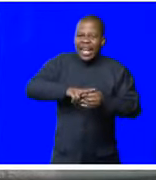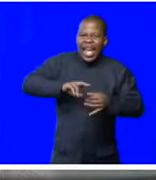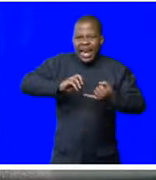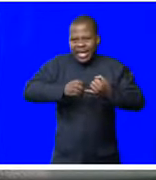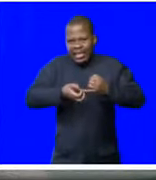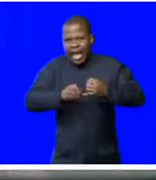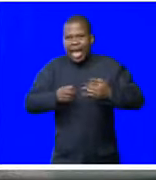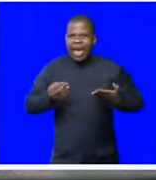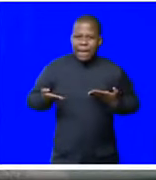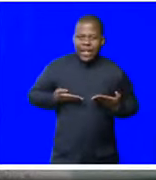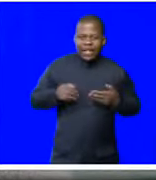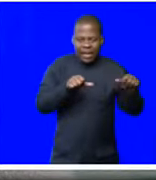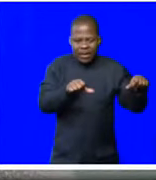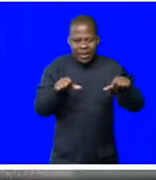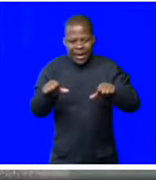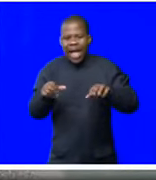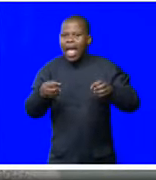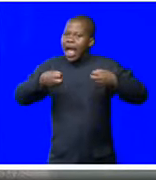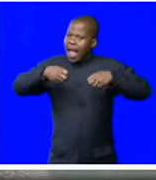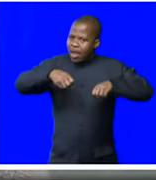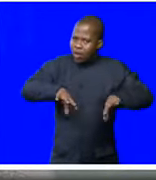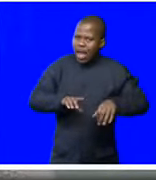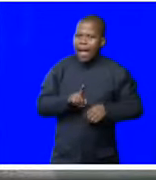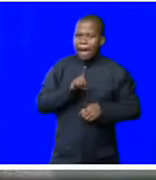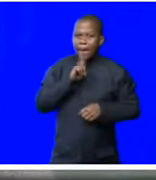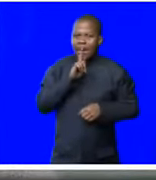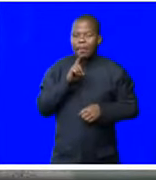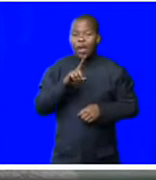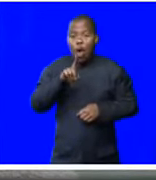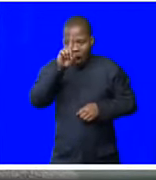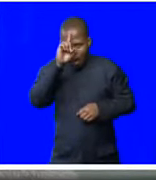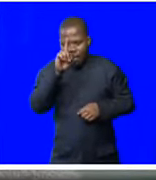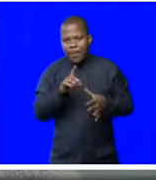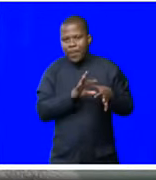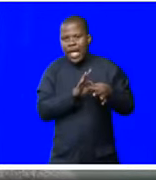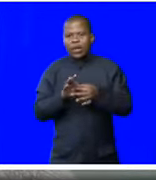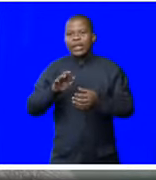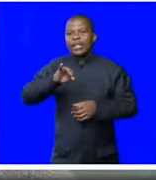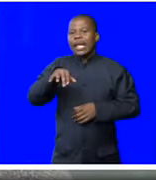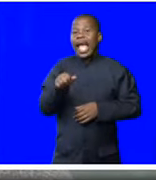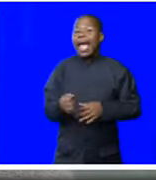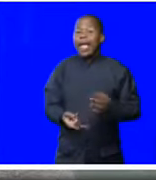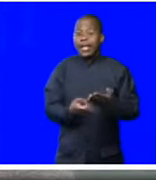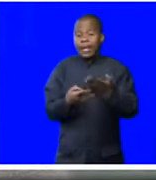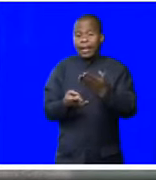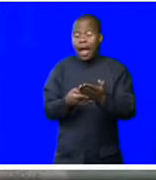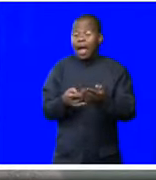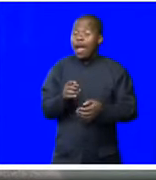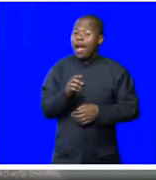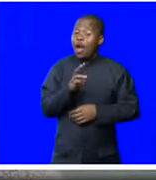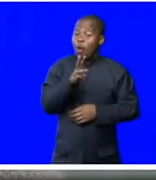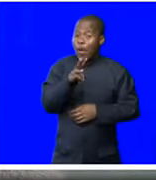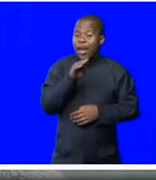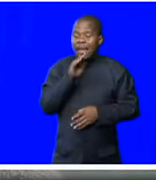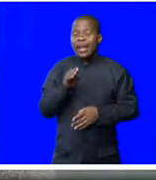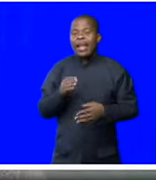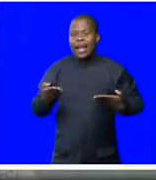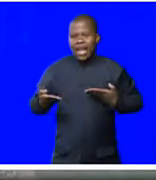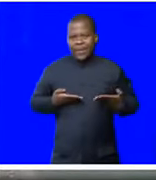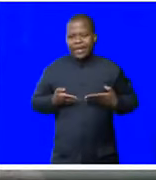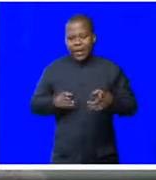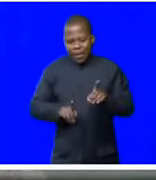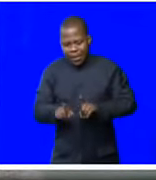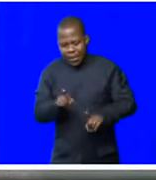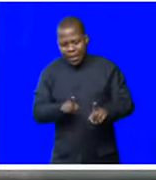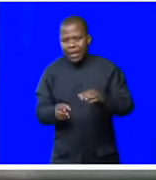sengihlethi nalo ekhaya ngeke ngazama kusebenza ngawa. Ngicabanga ukuthi junior achievement utangisita lokuthi ngibuyele